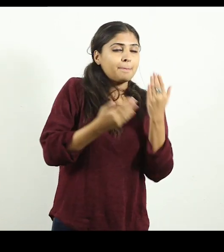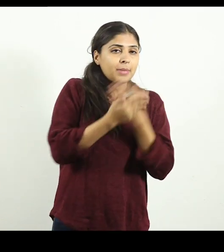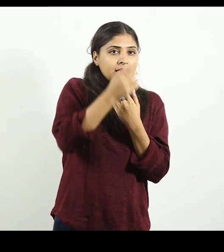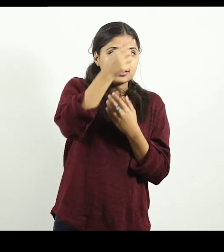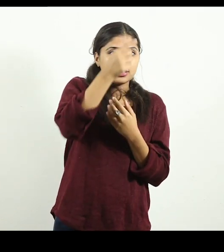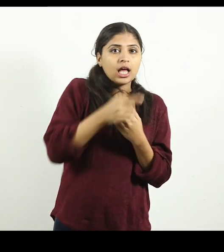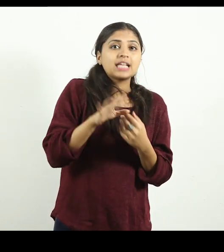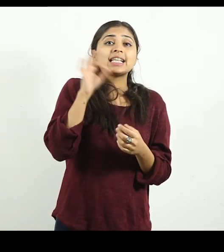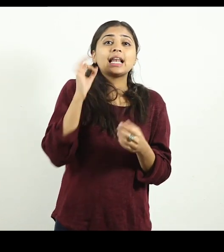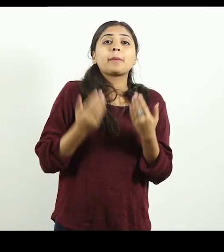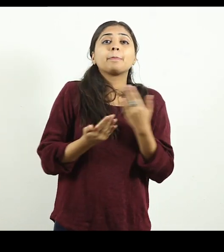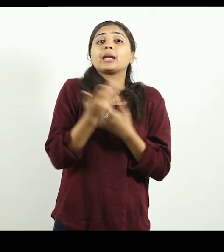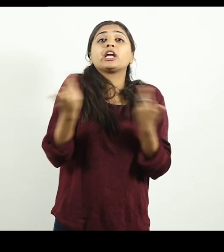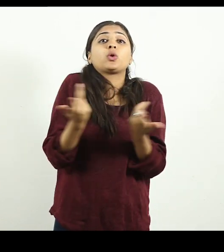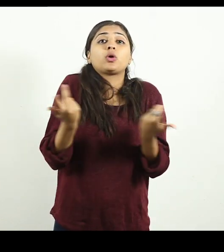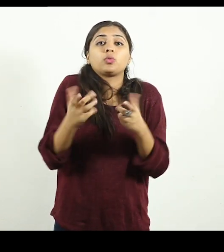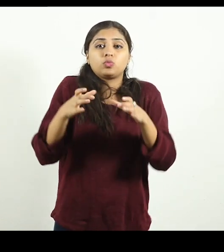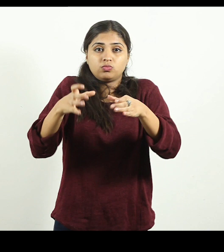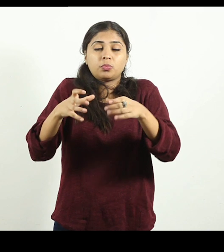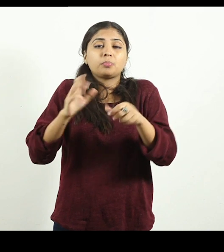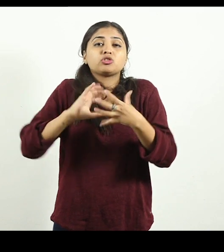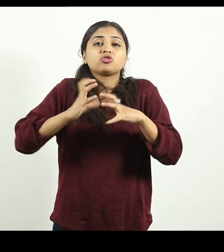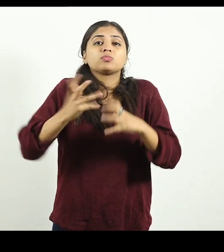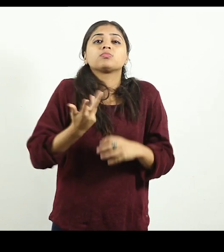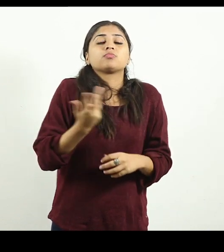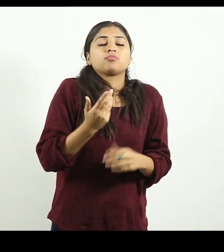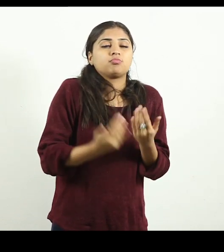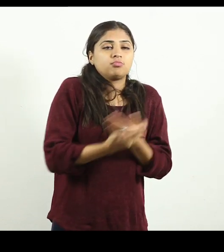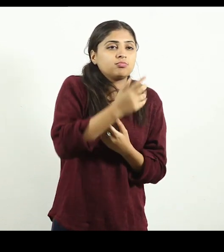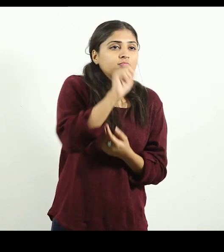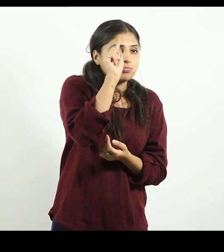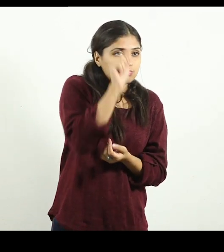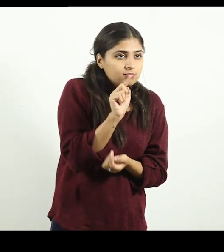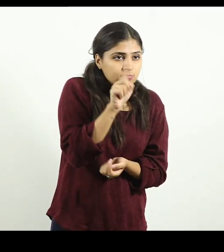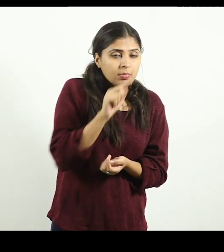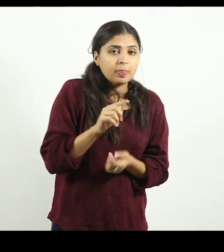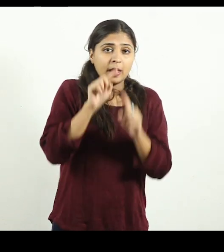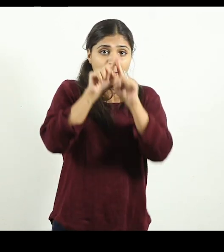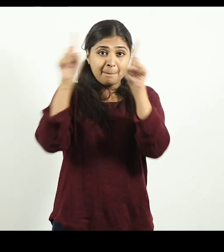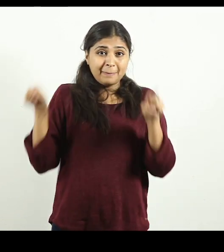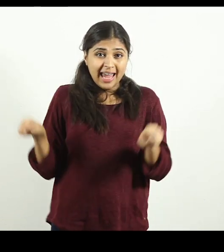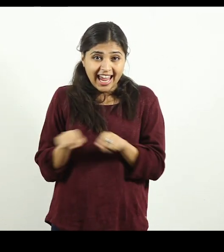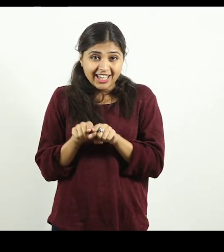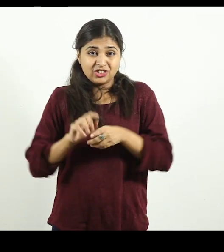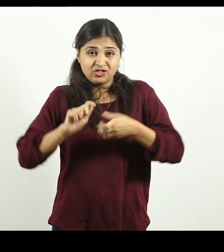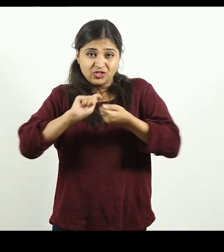Printer and select the printer that you want. To make page setup changes,